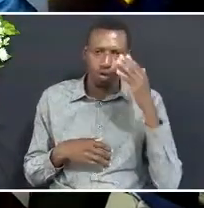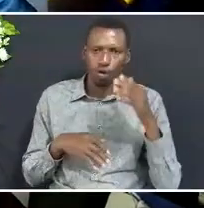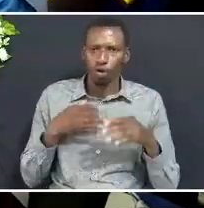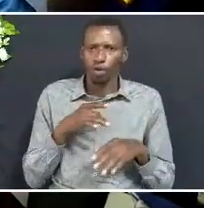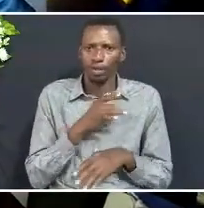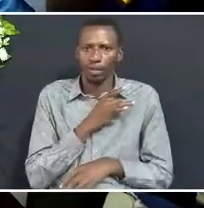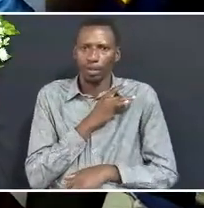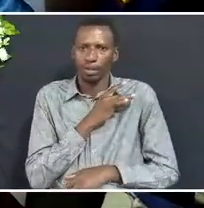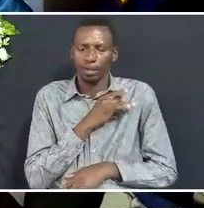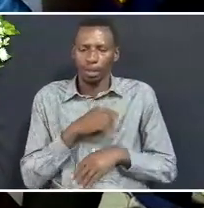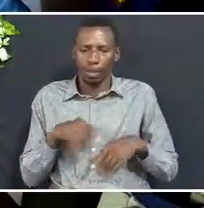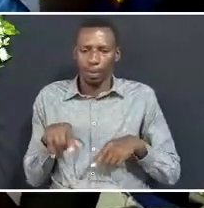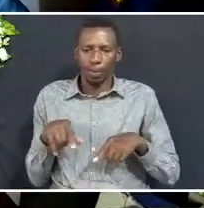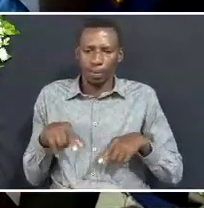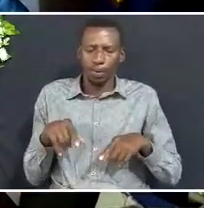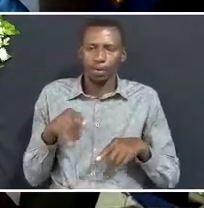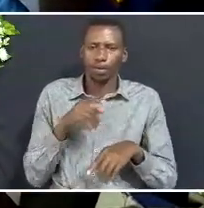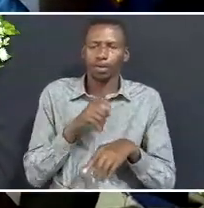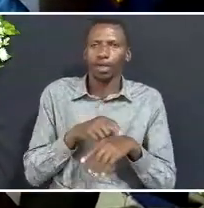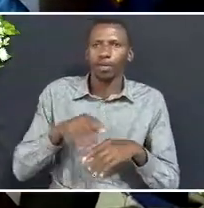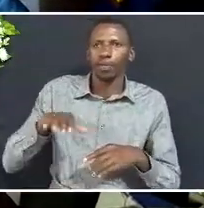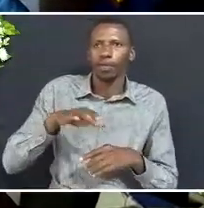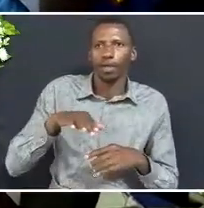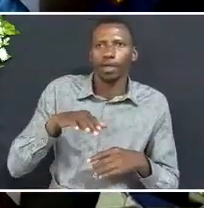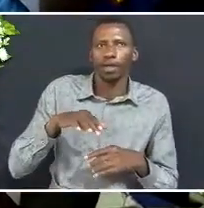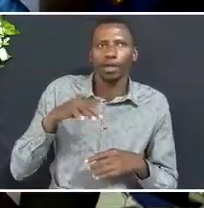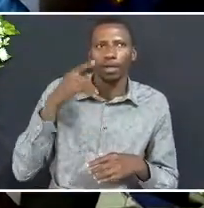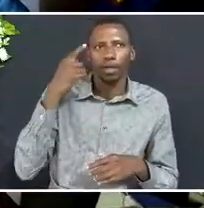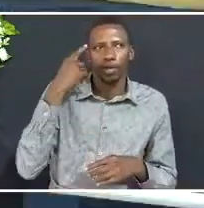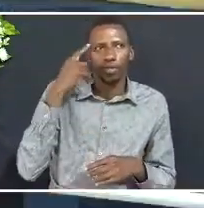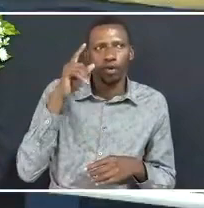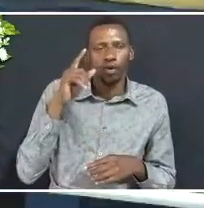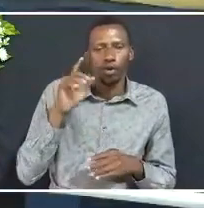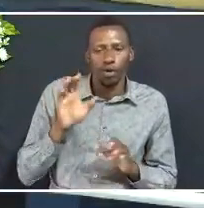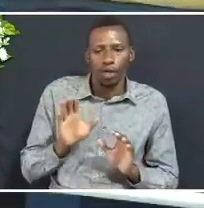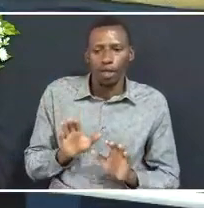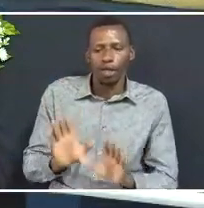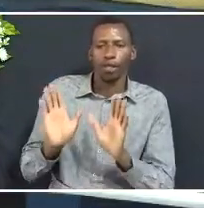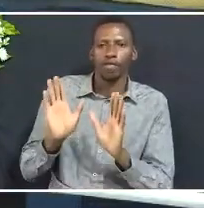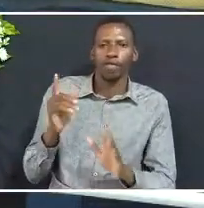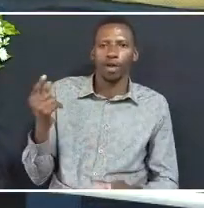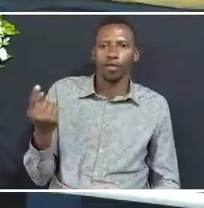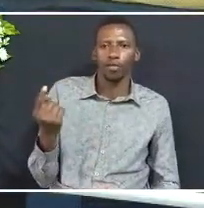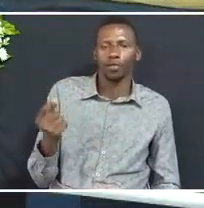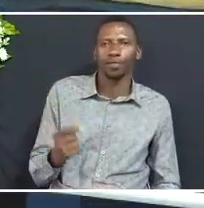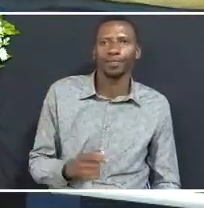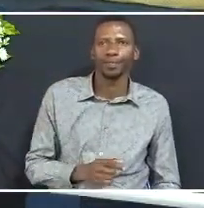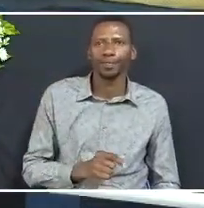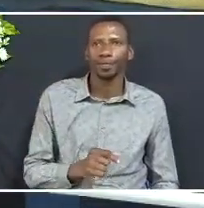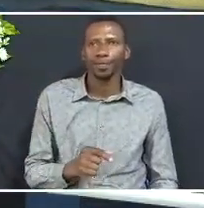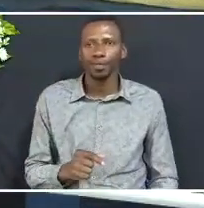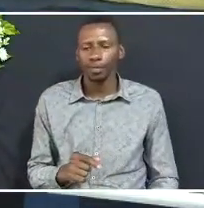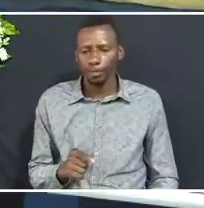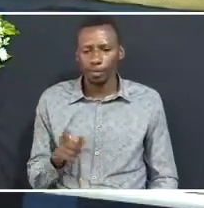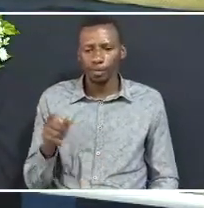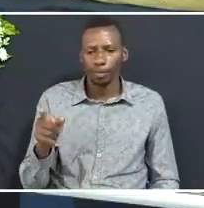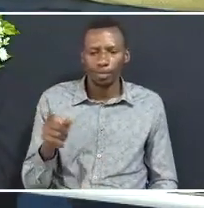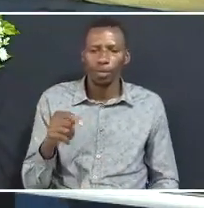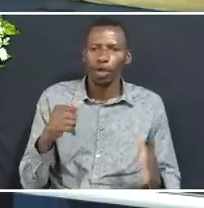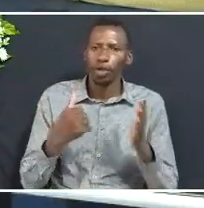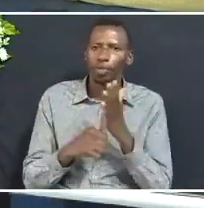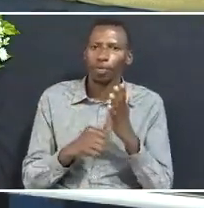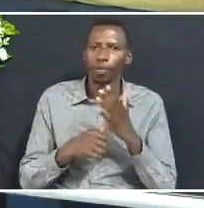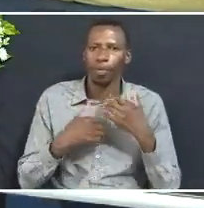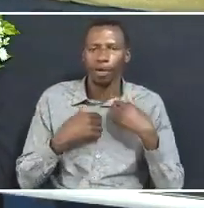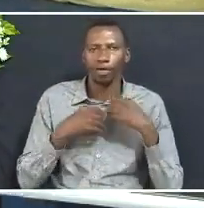fearful when it comes to being left alone. And so he did not have a problem, because